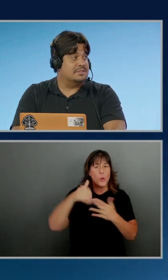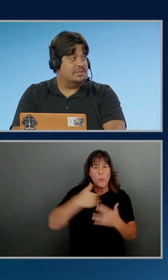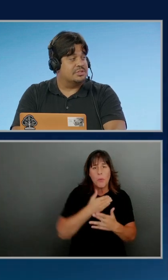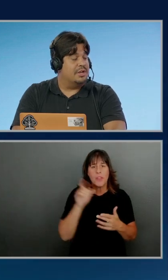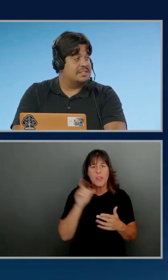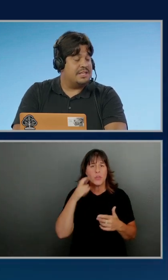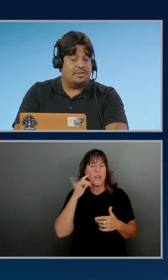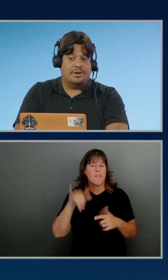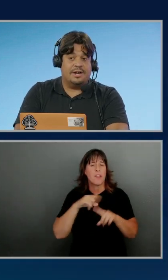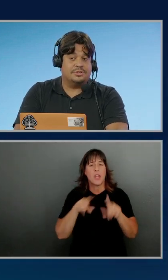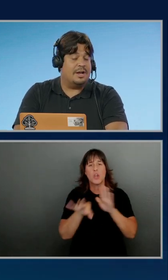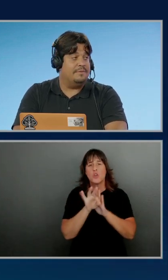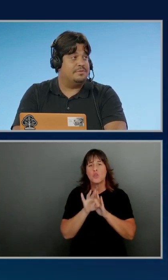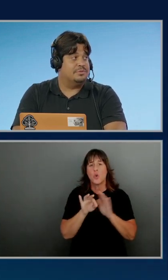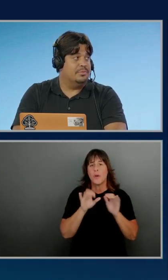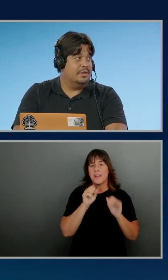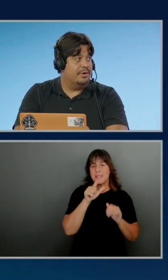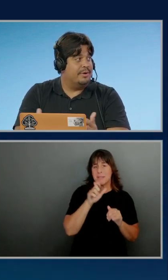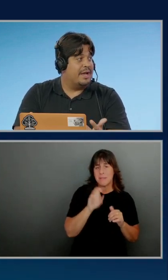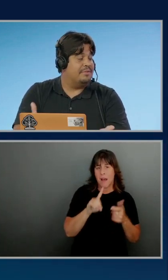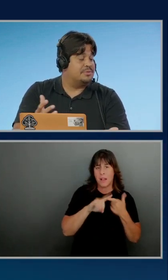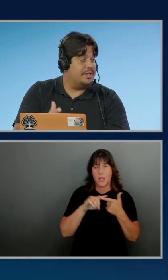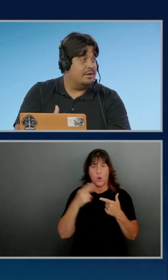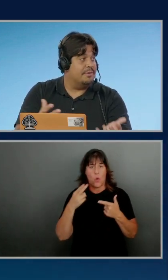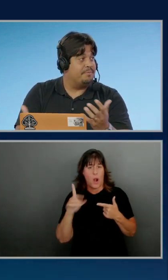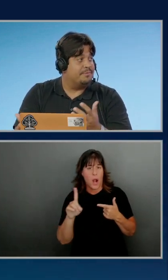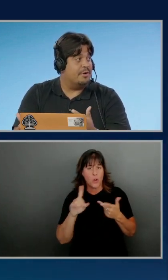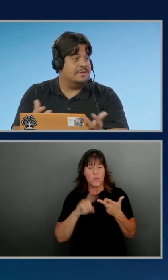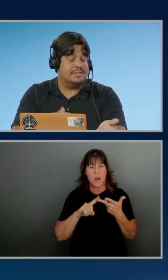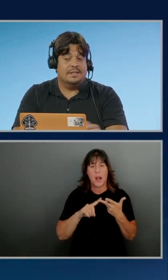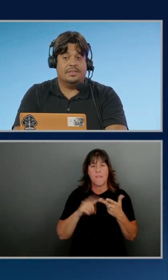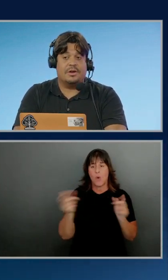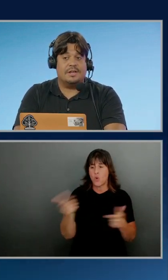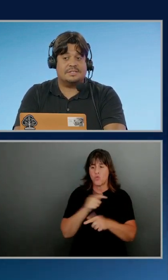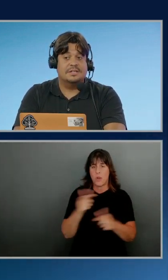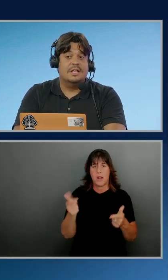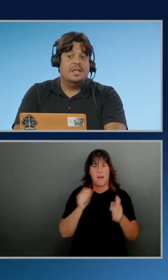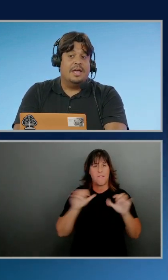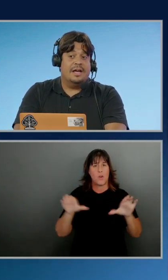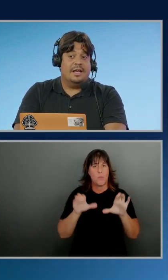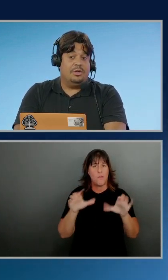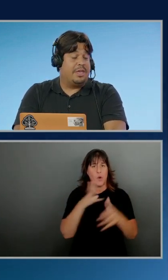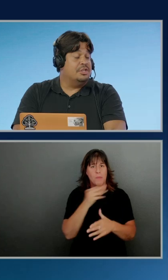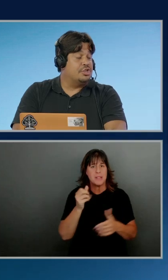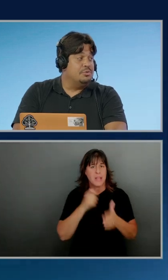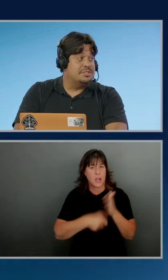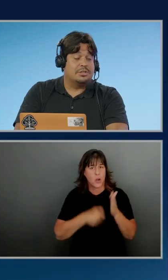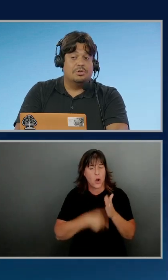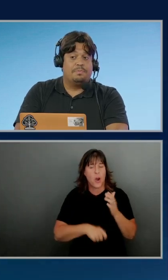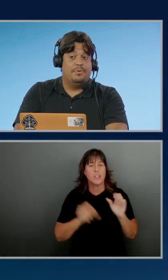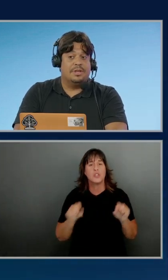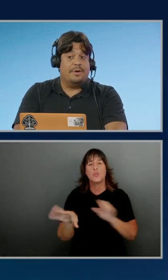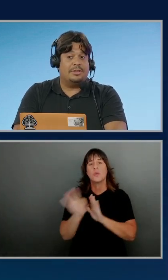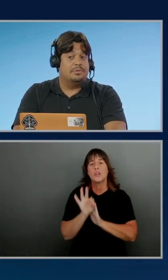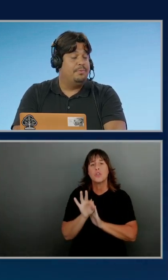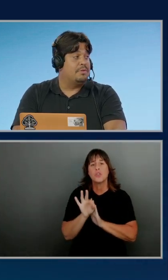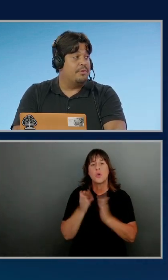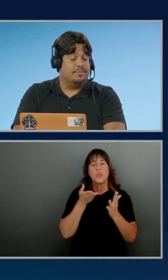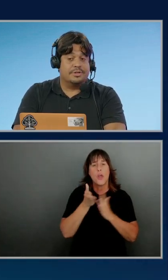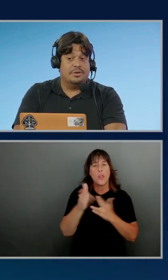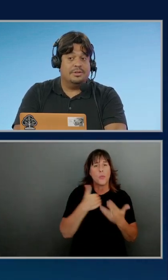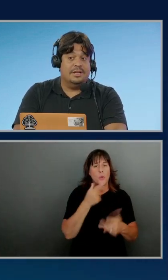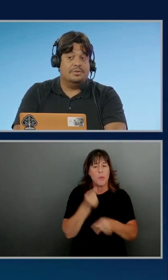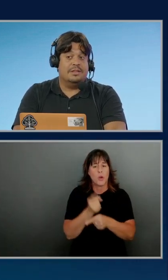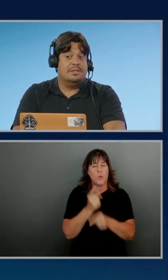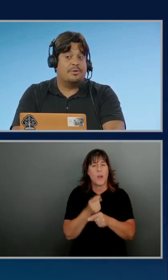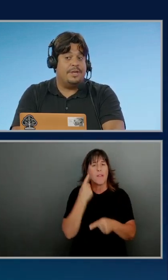between solid state or hard drive, or have a trade-off of performance and cost. You can choose the throughput, the right throughput for